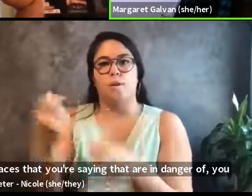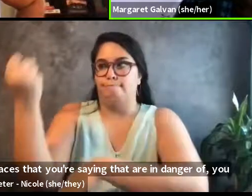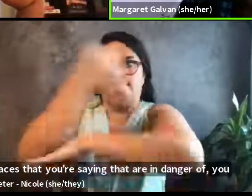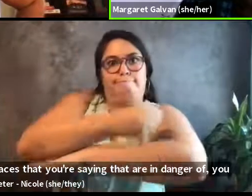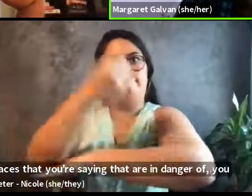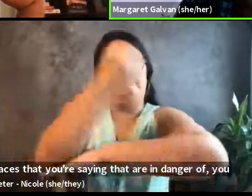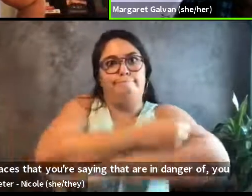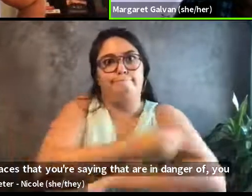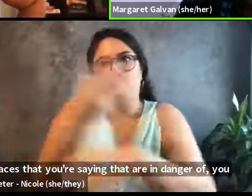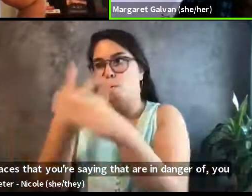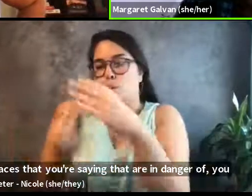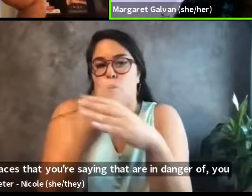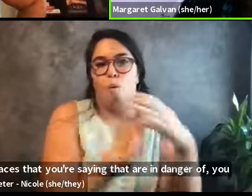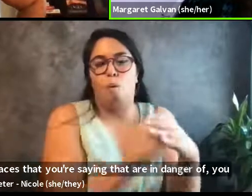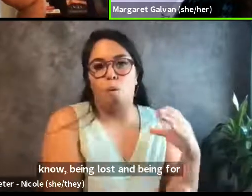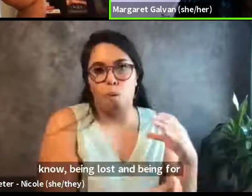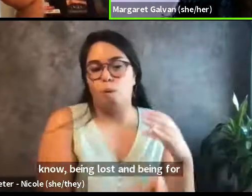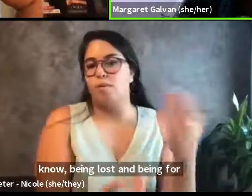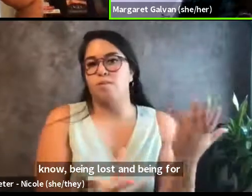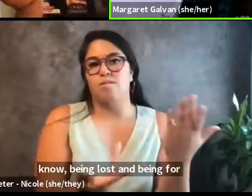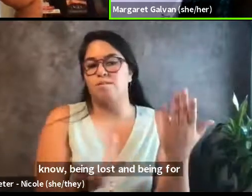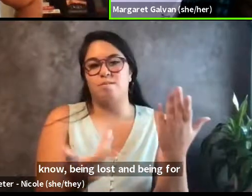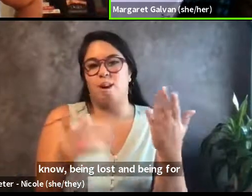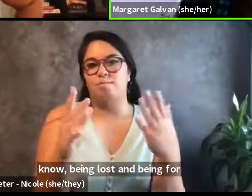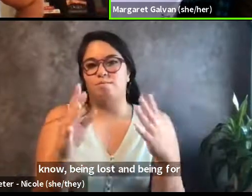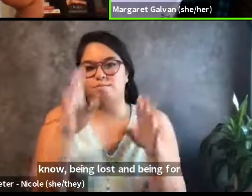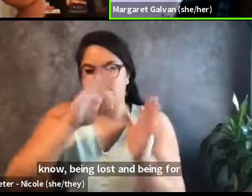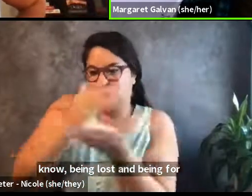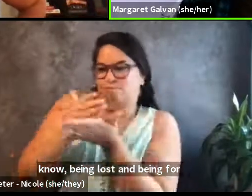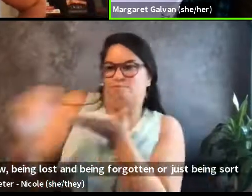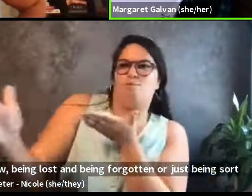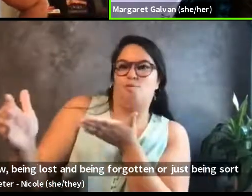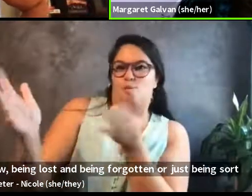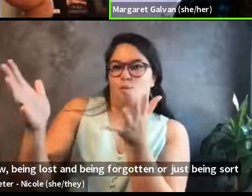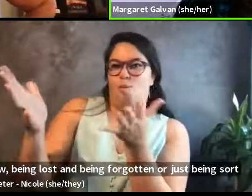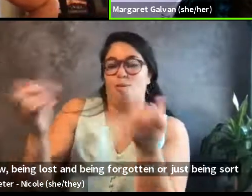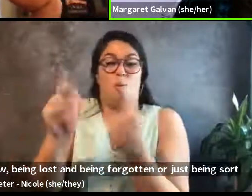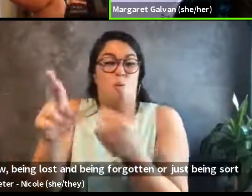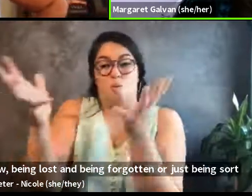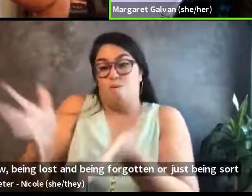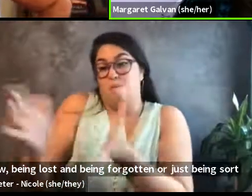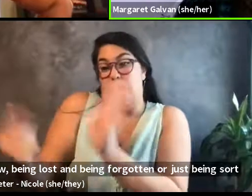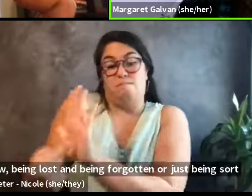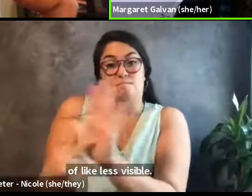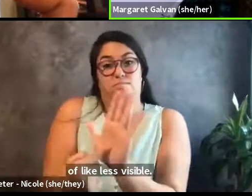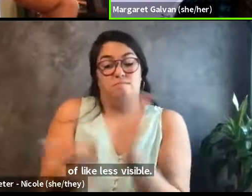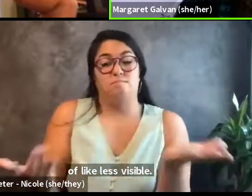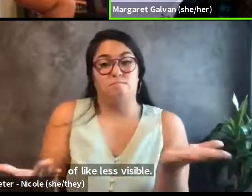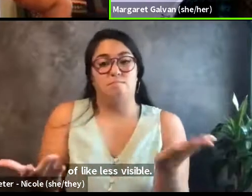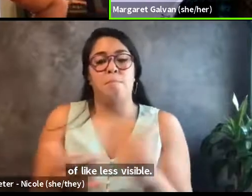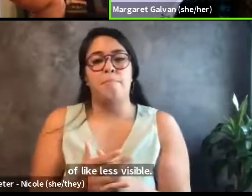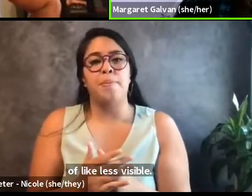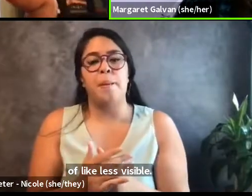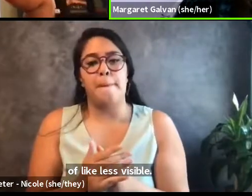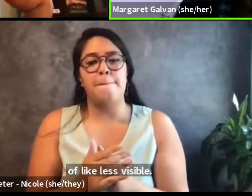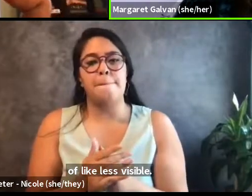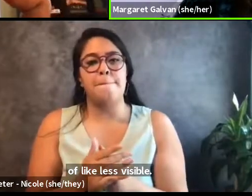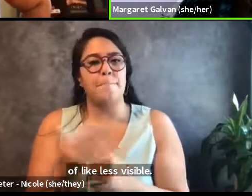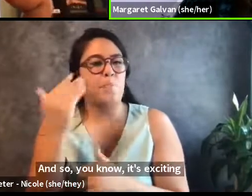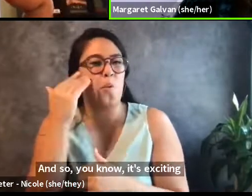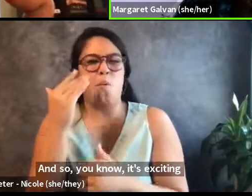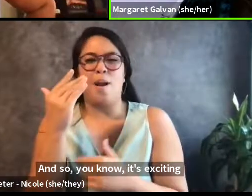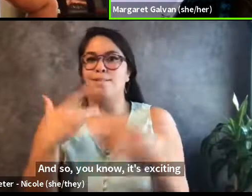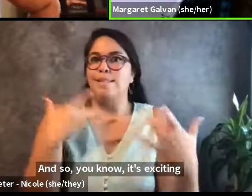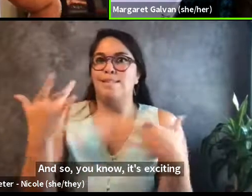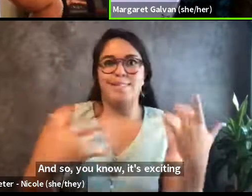and being forgotten or, or just being sort of like less visible. And so, you know, it's exciting